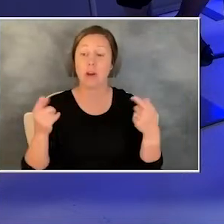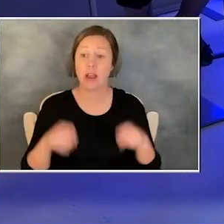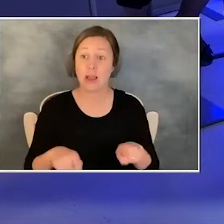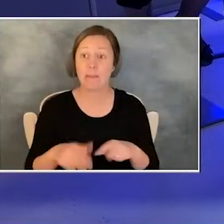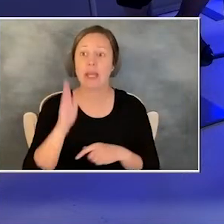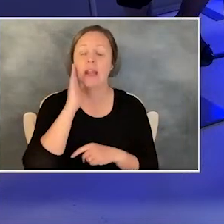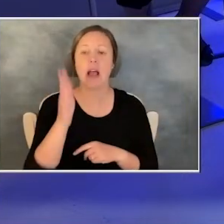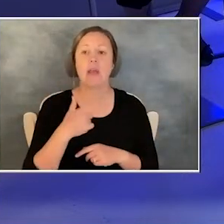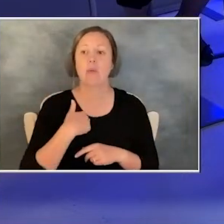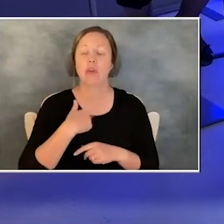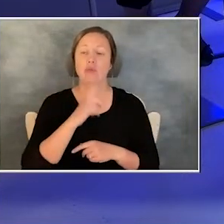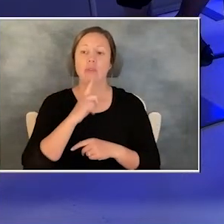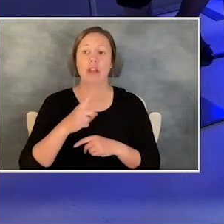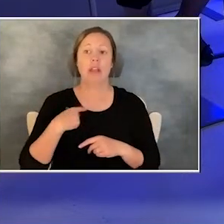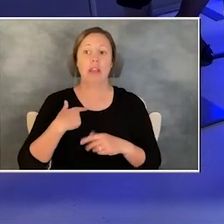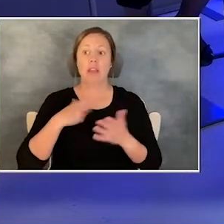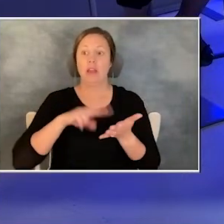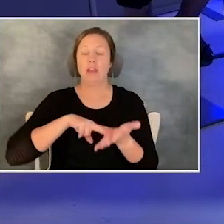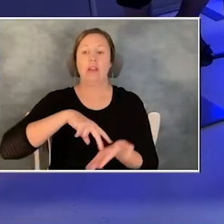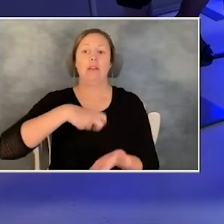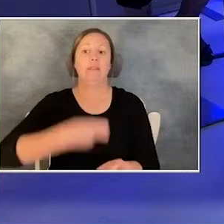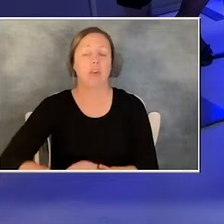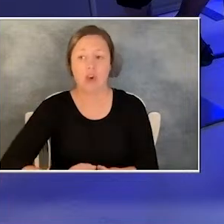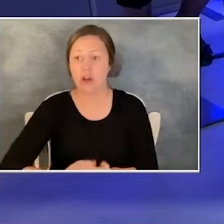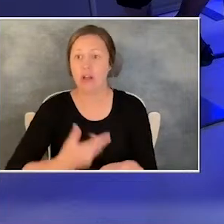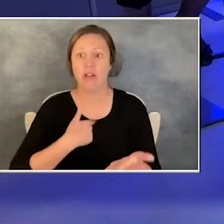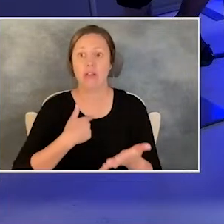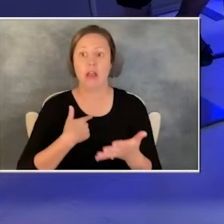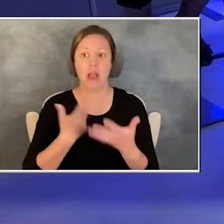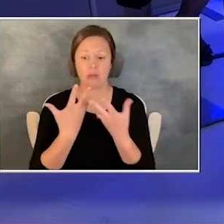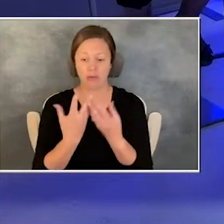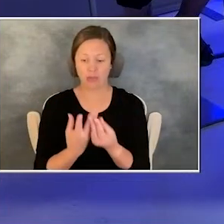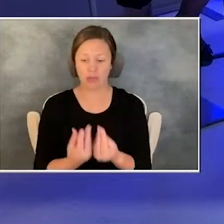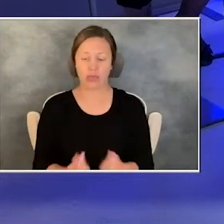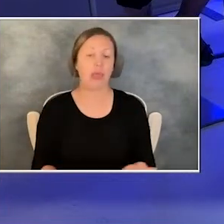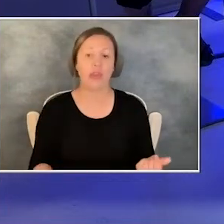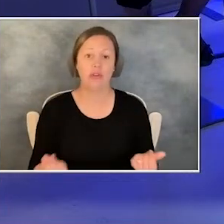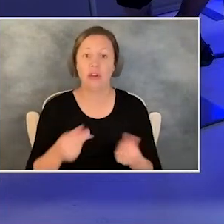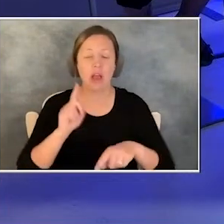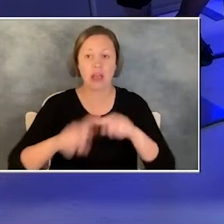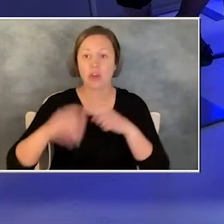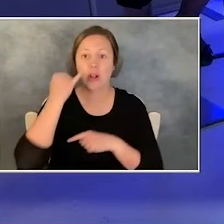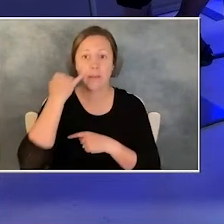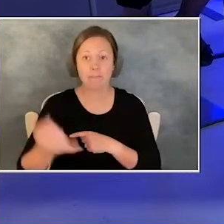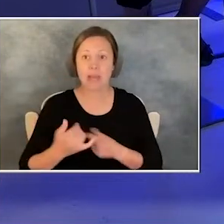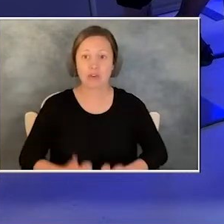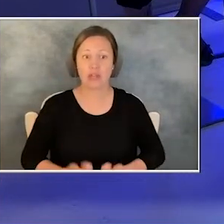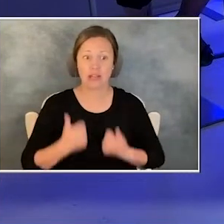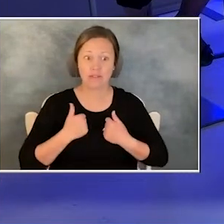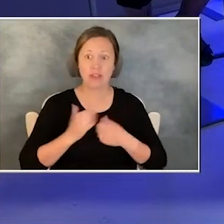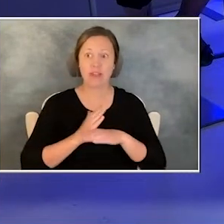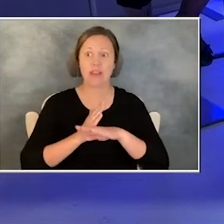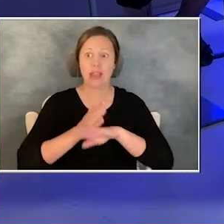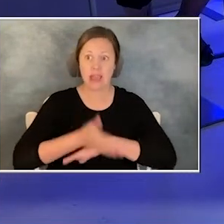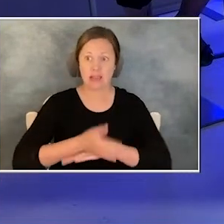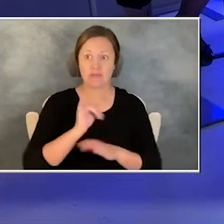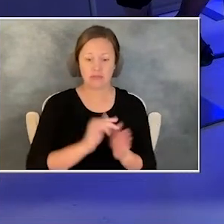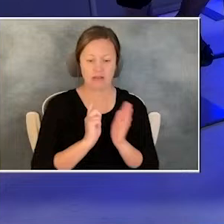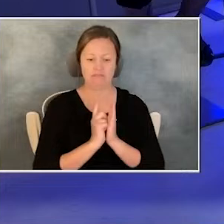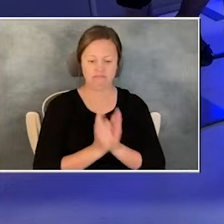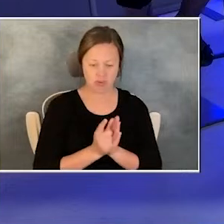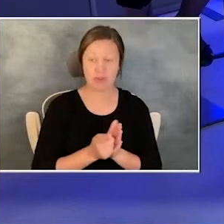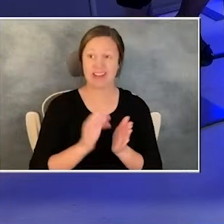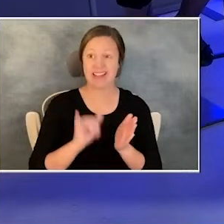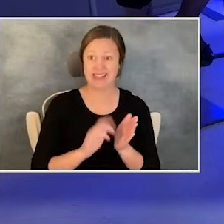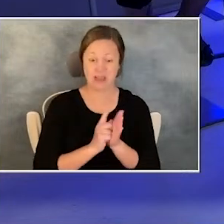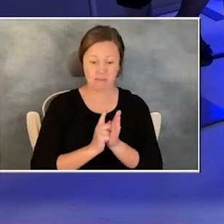I would simply fall to my knees and die. I would disintegrate. I simply could not imagine living after the moment. And the moment